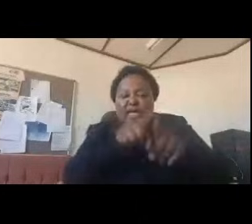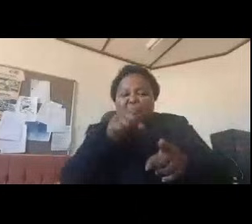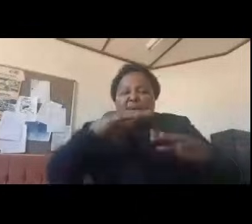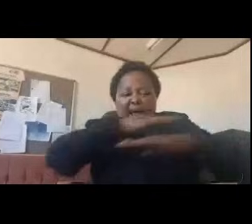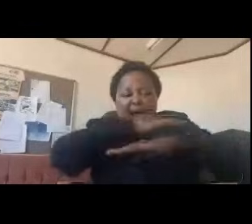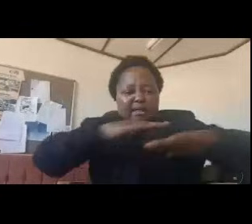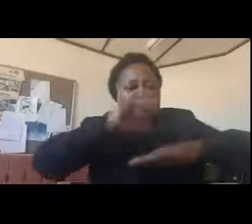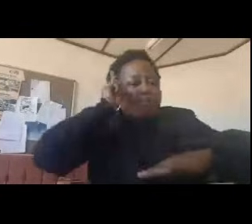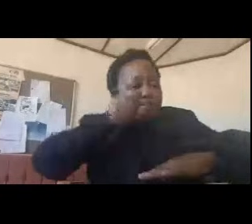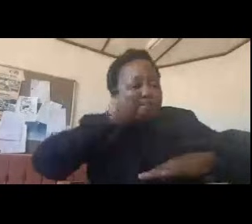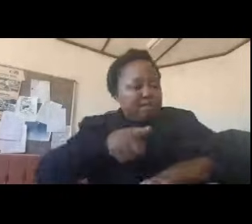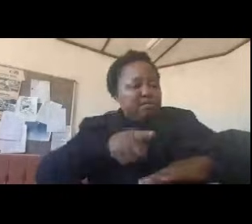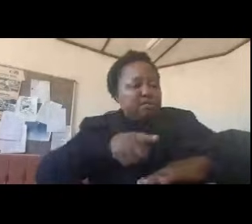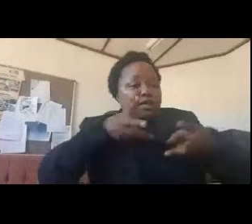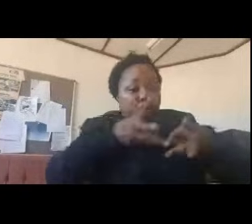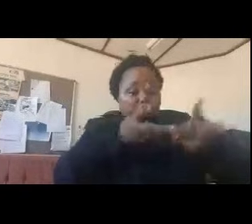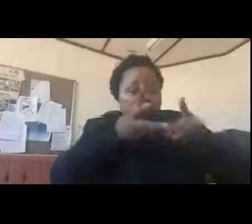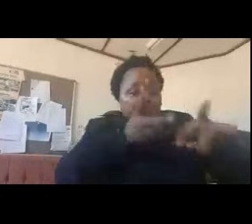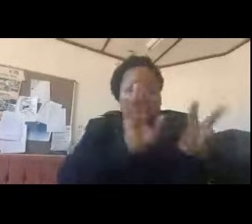formats.